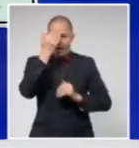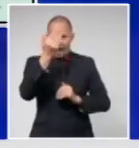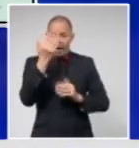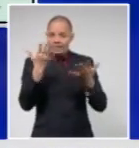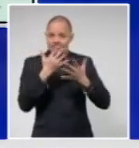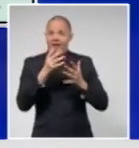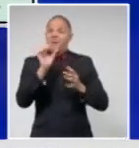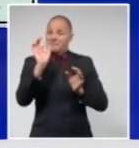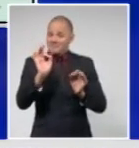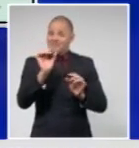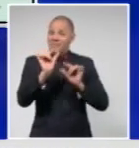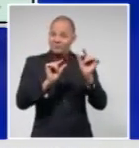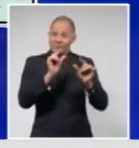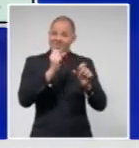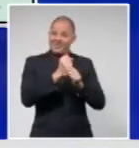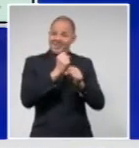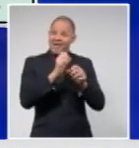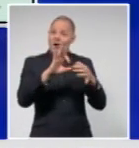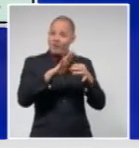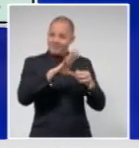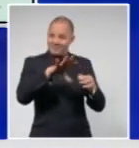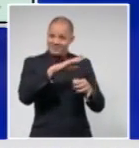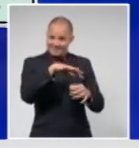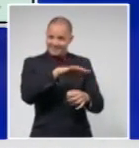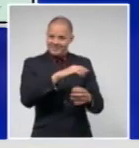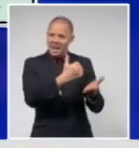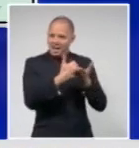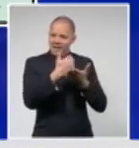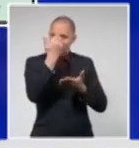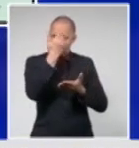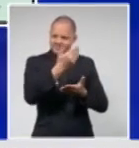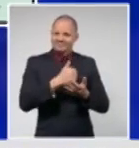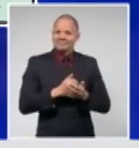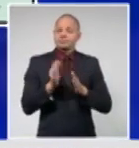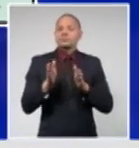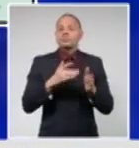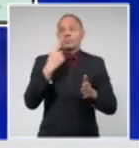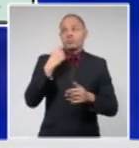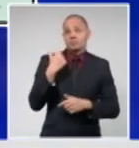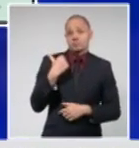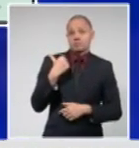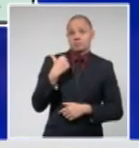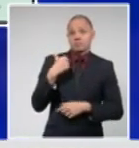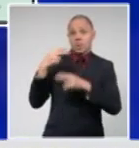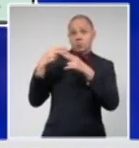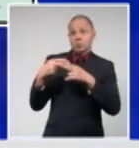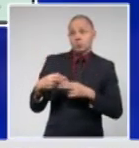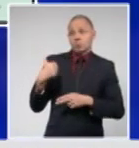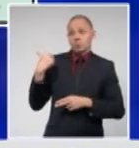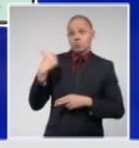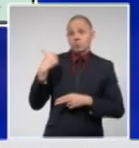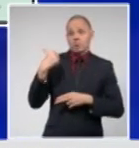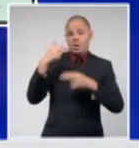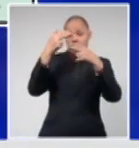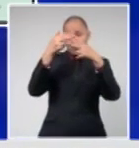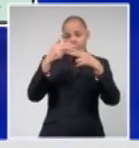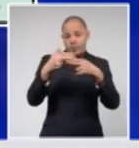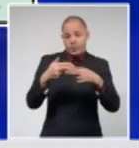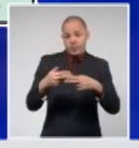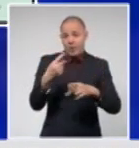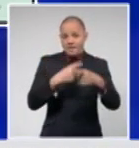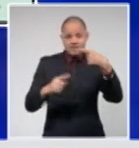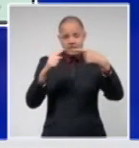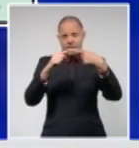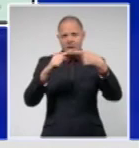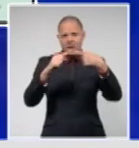Argentina, Chile, Canada, Bolivia, Ecuador. Cuba places 21st on the list in relation